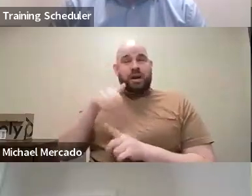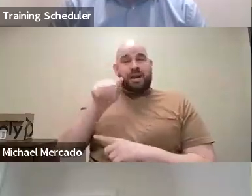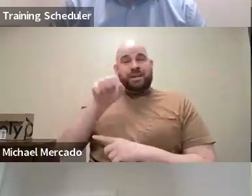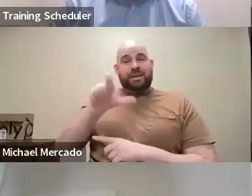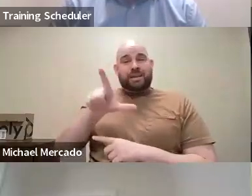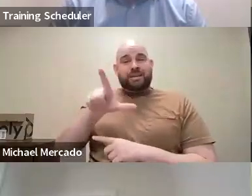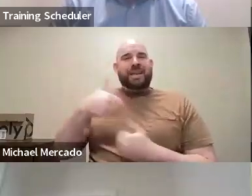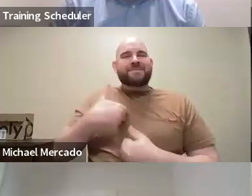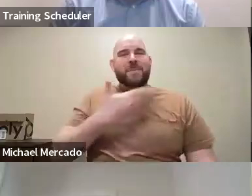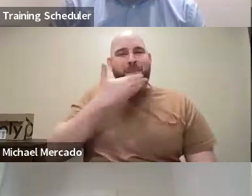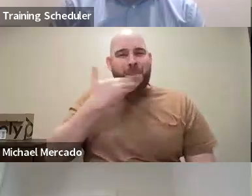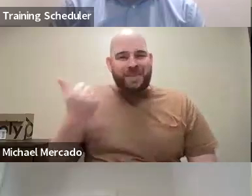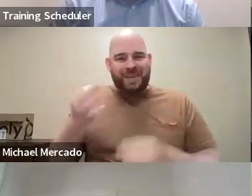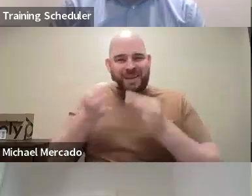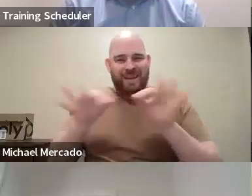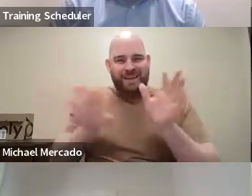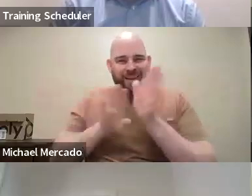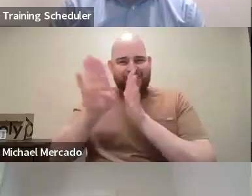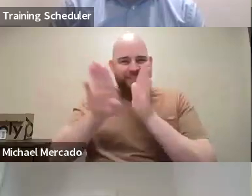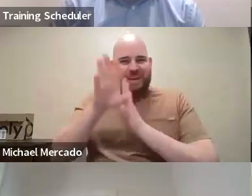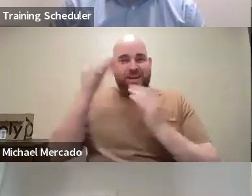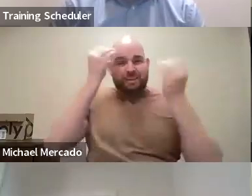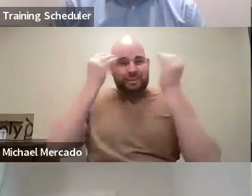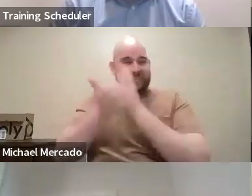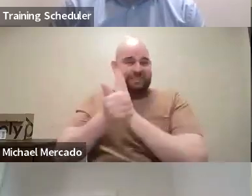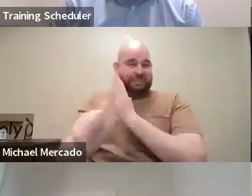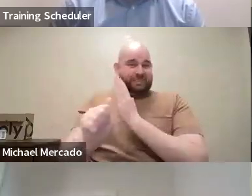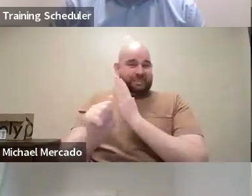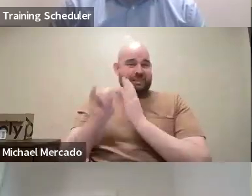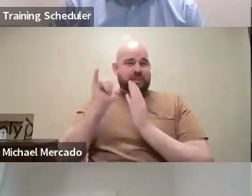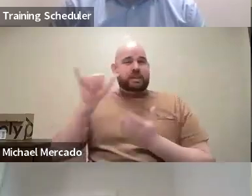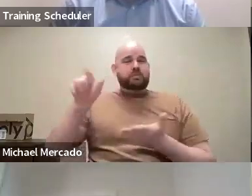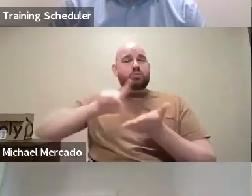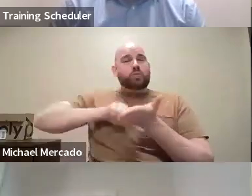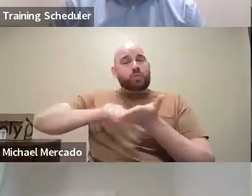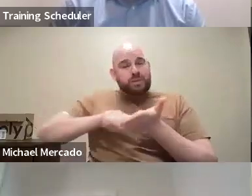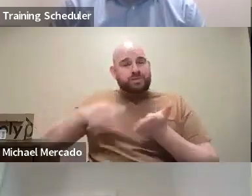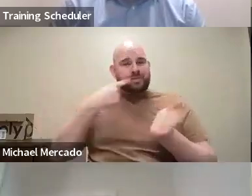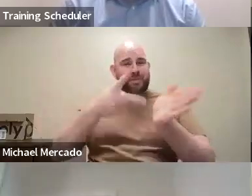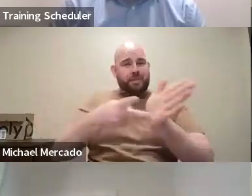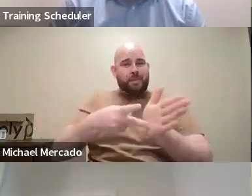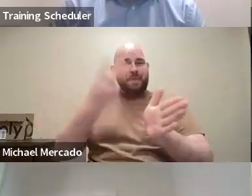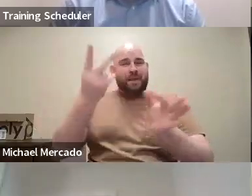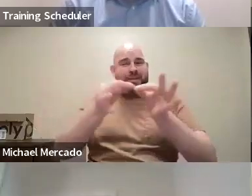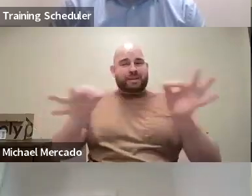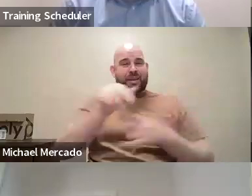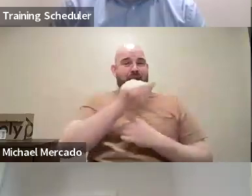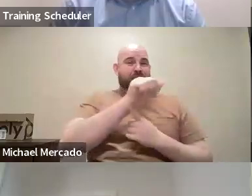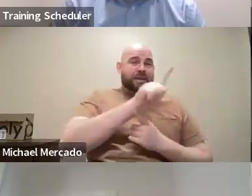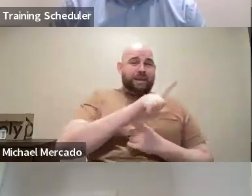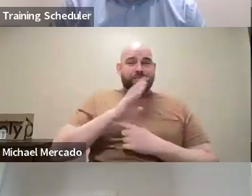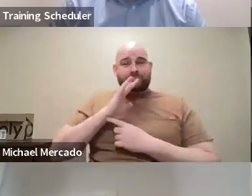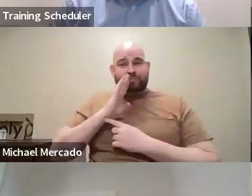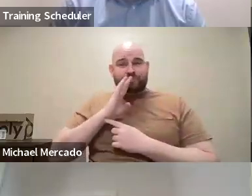So deaf children who use cochlear implants with American Sign Language have better language development